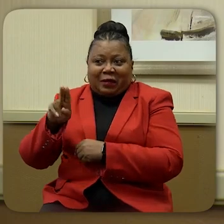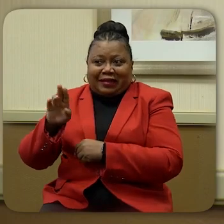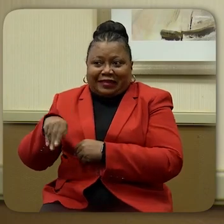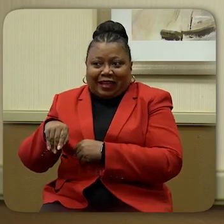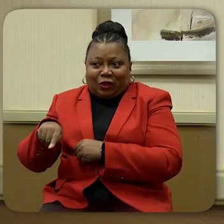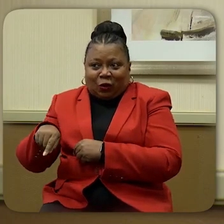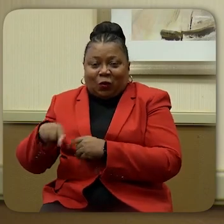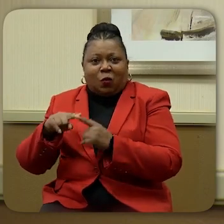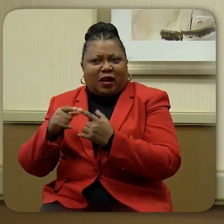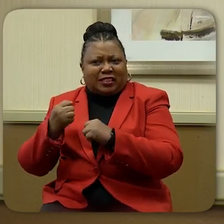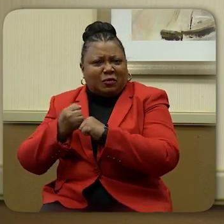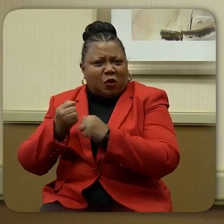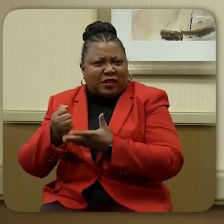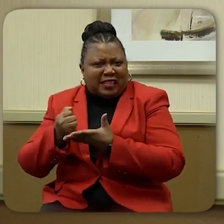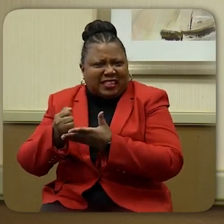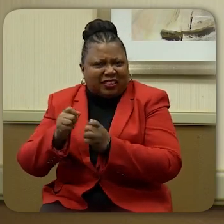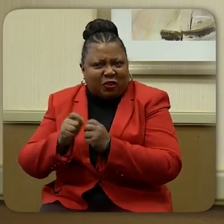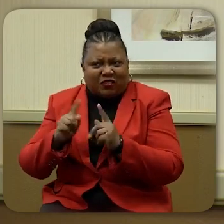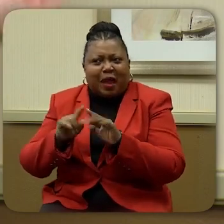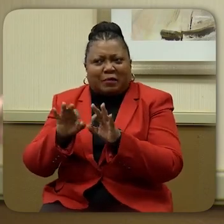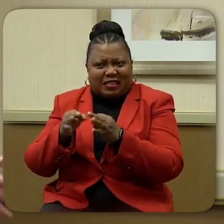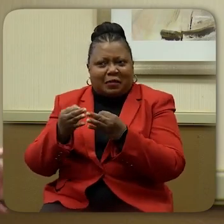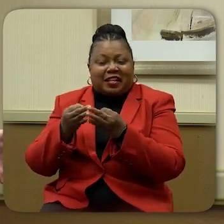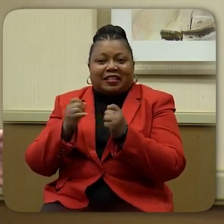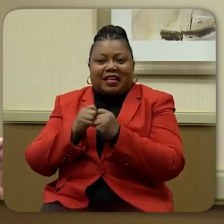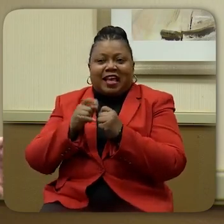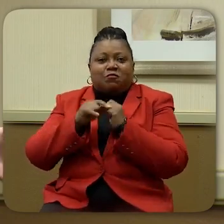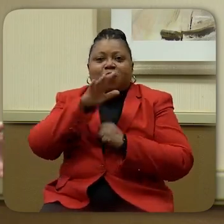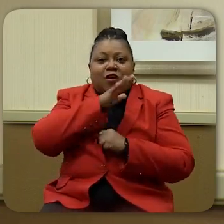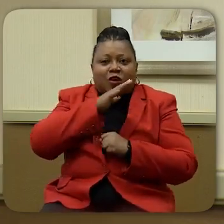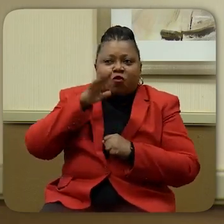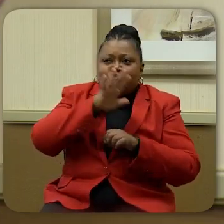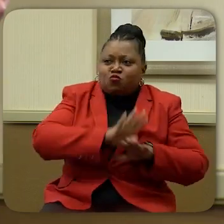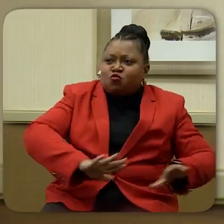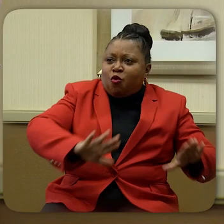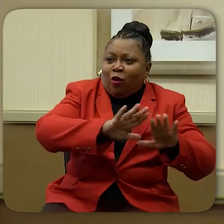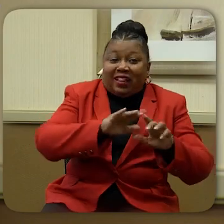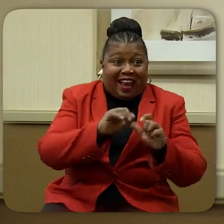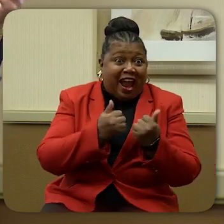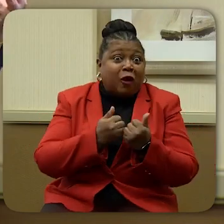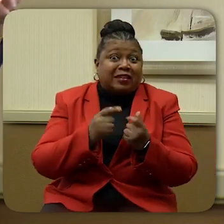LGBT, what supports exist for families, especially in more rural areas?